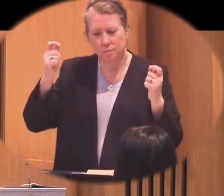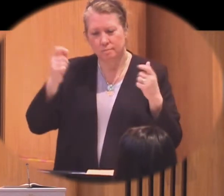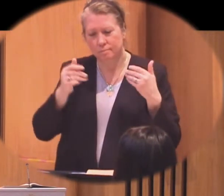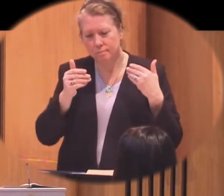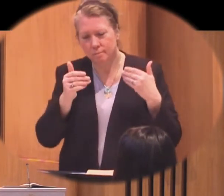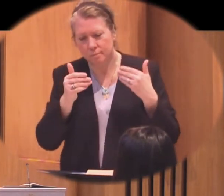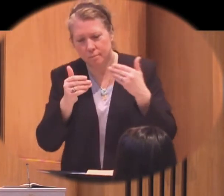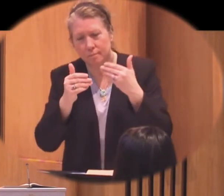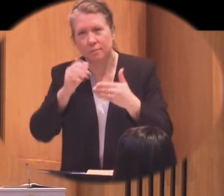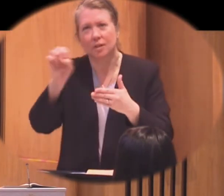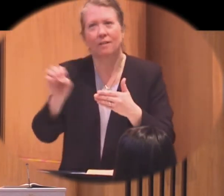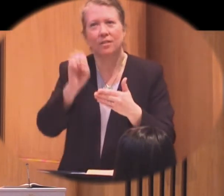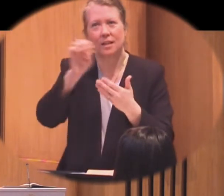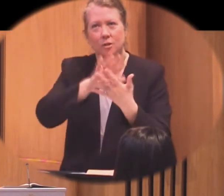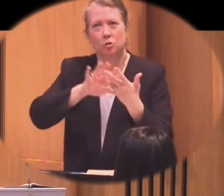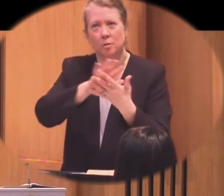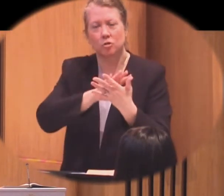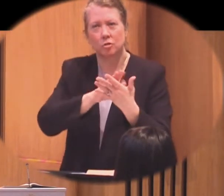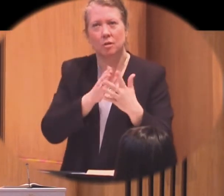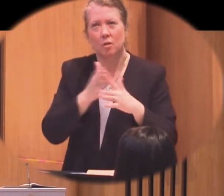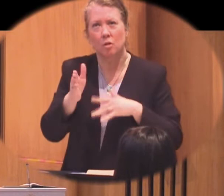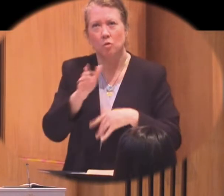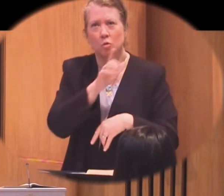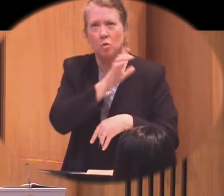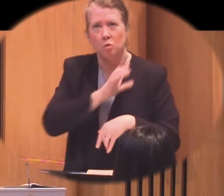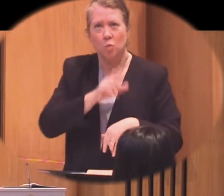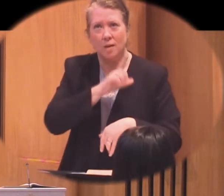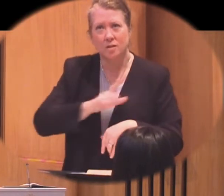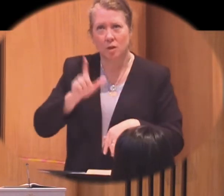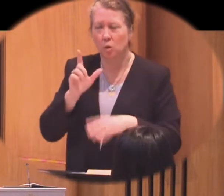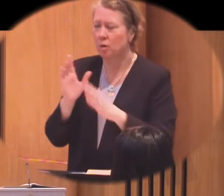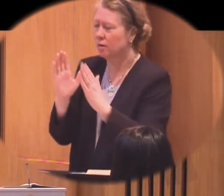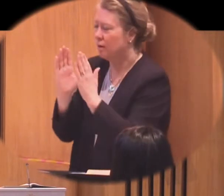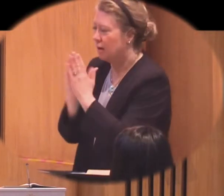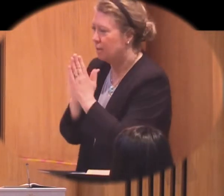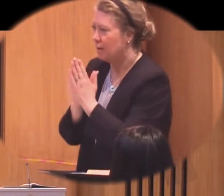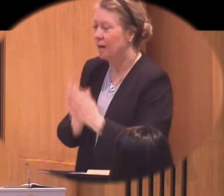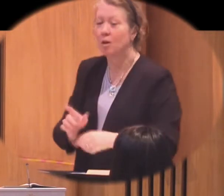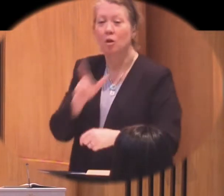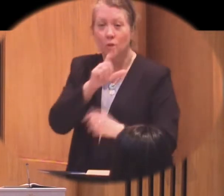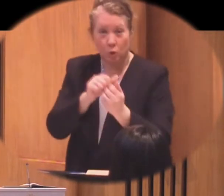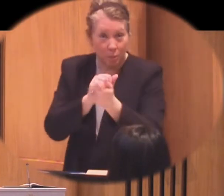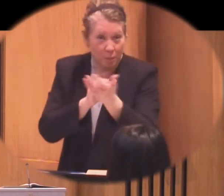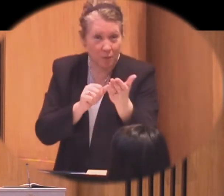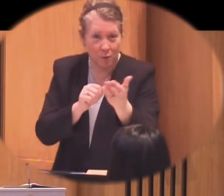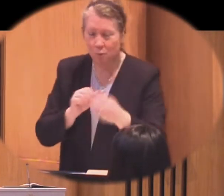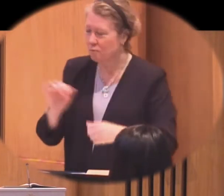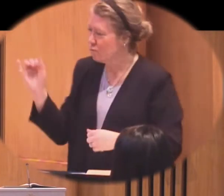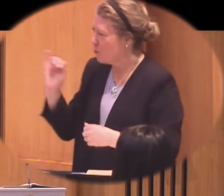festivities, through Christ our Lord. Amen. The Lord be with you.